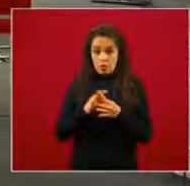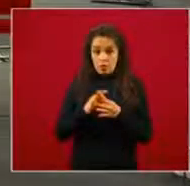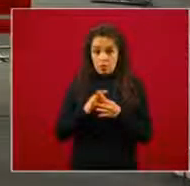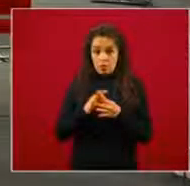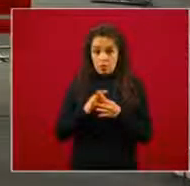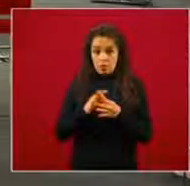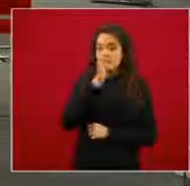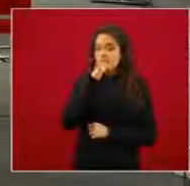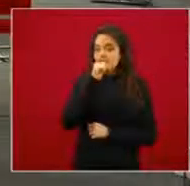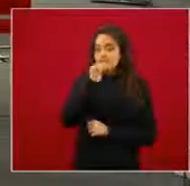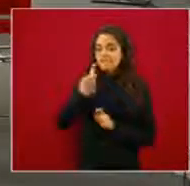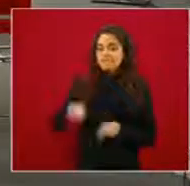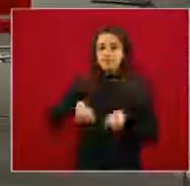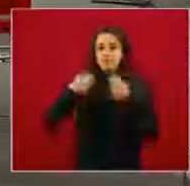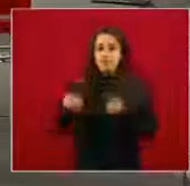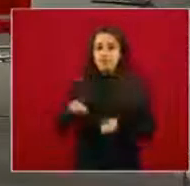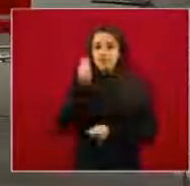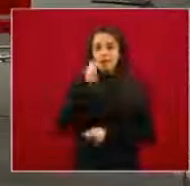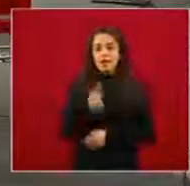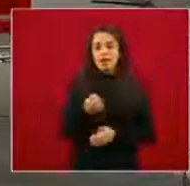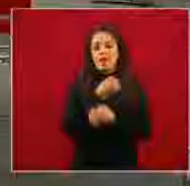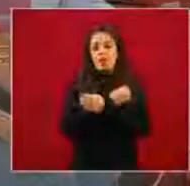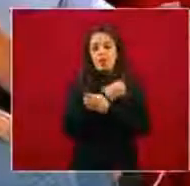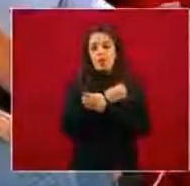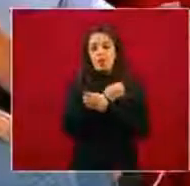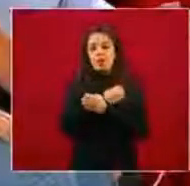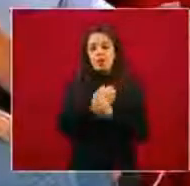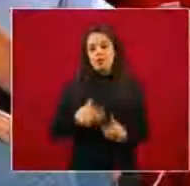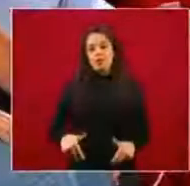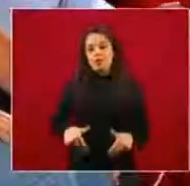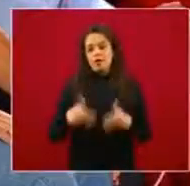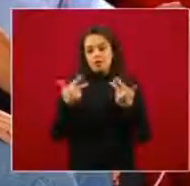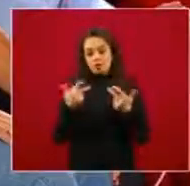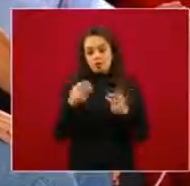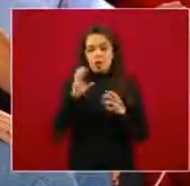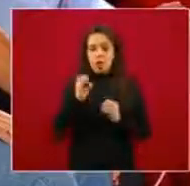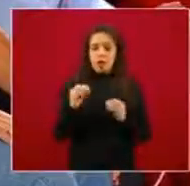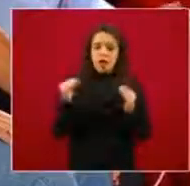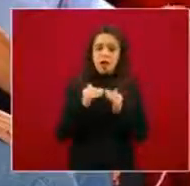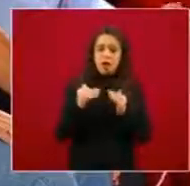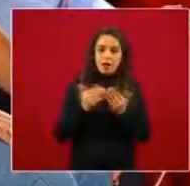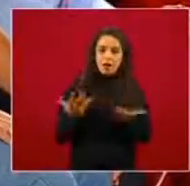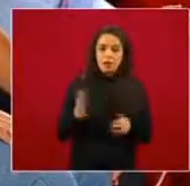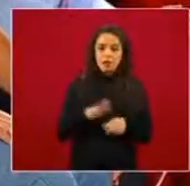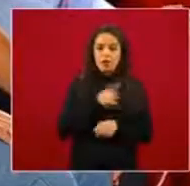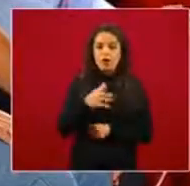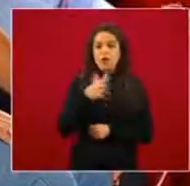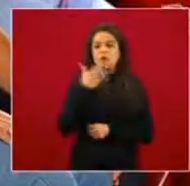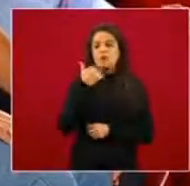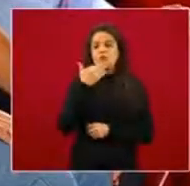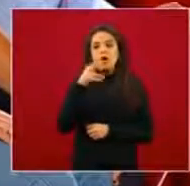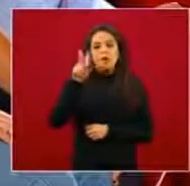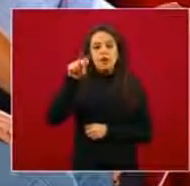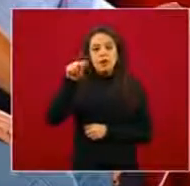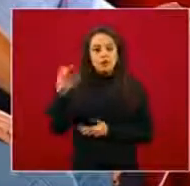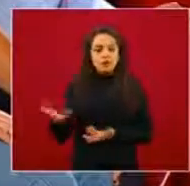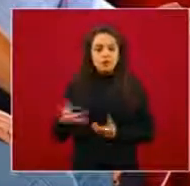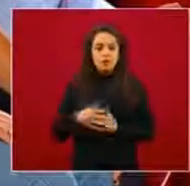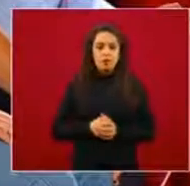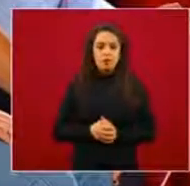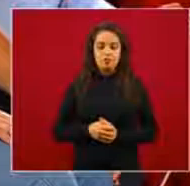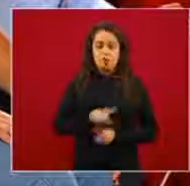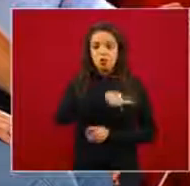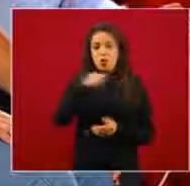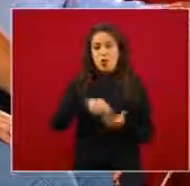that represent this 10% who could not reach distance educations because of the lack